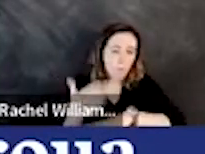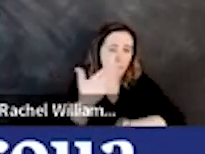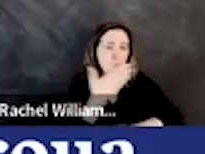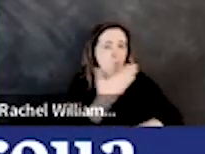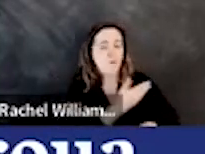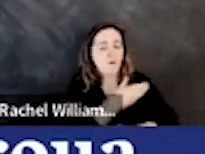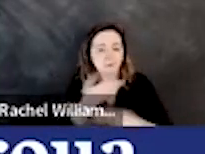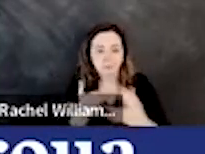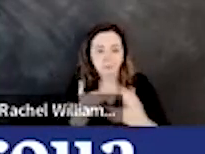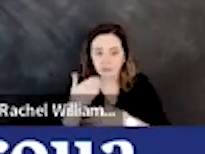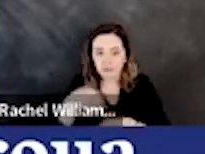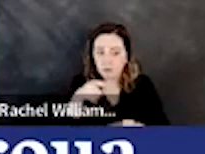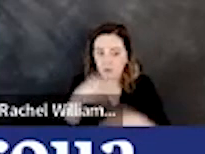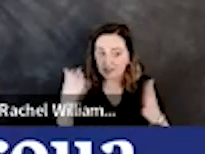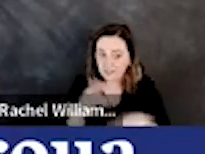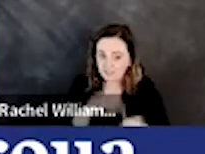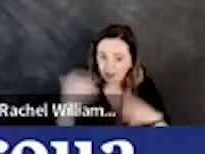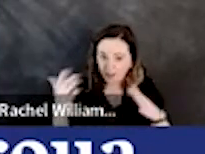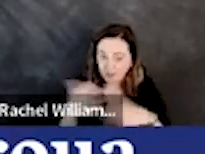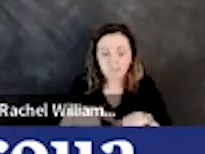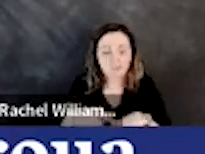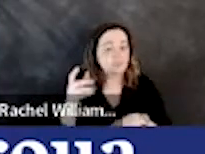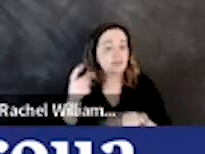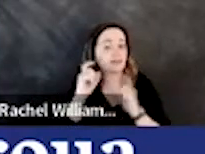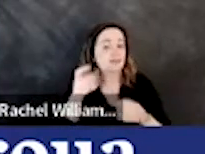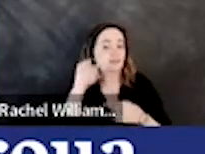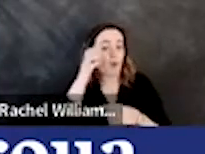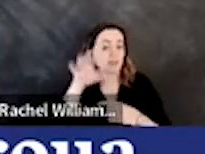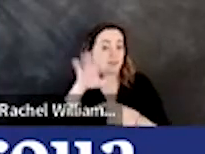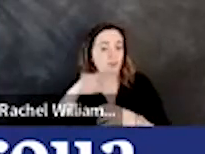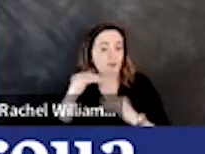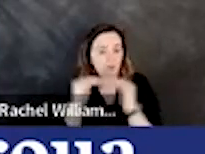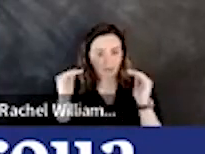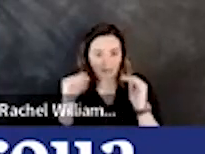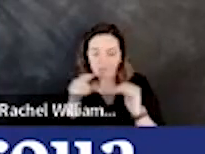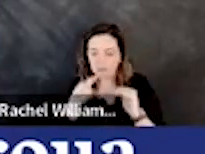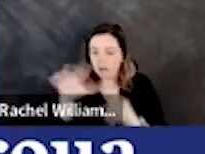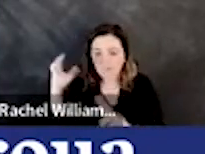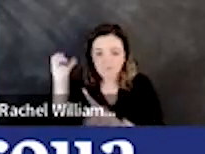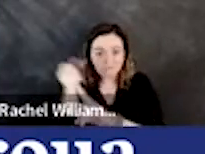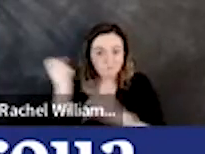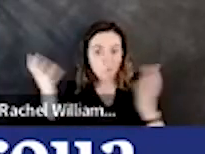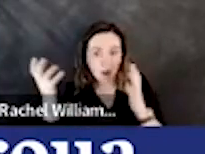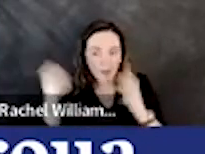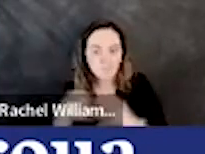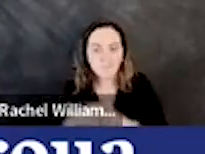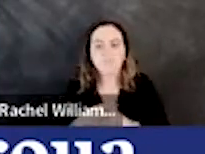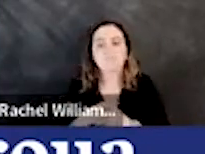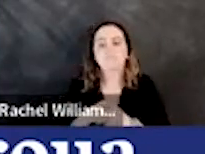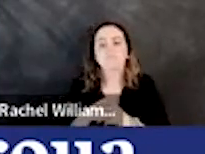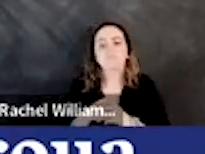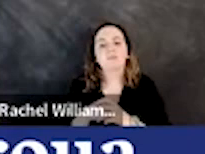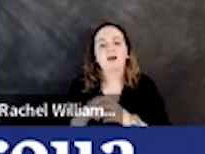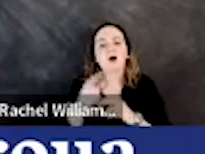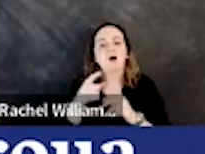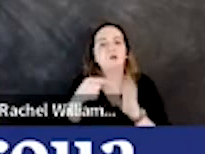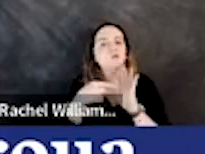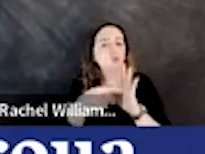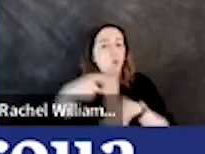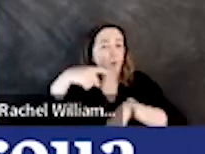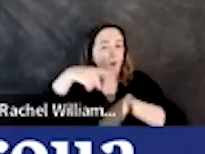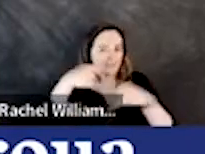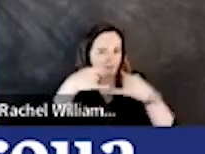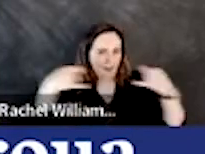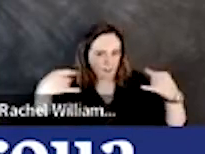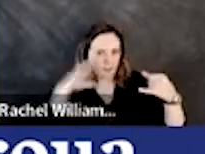her time in Durham. To give you an idea of the level of Yasmin's achievement, I'll share the timeline of her time